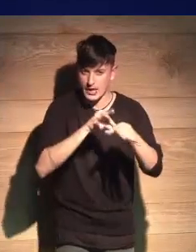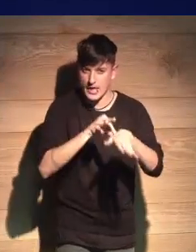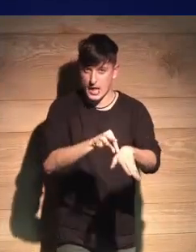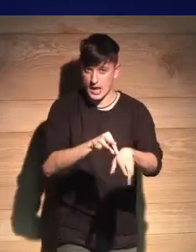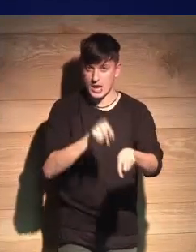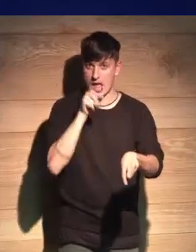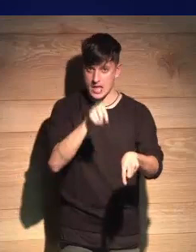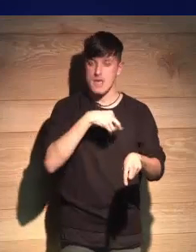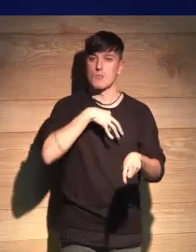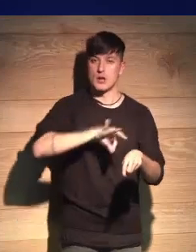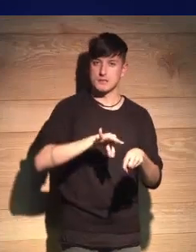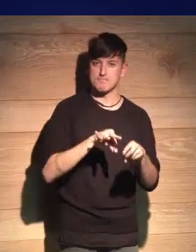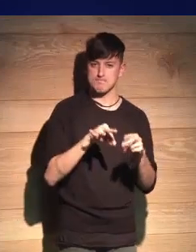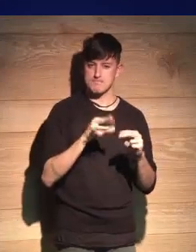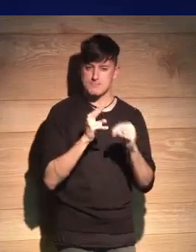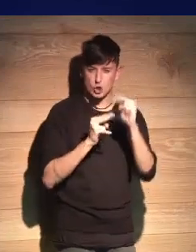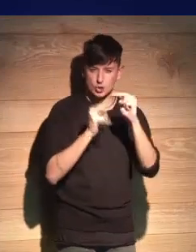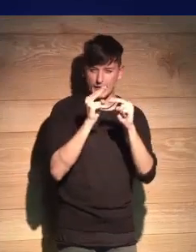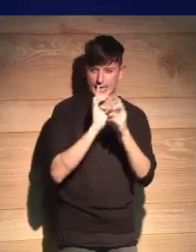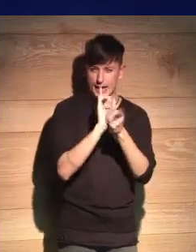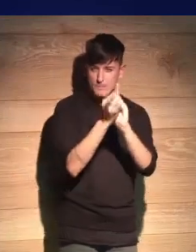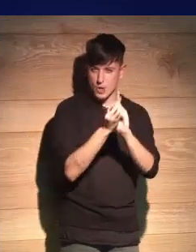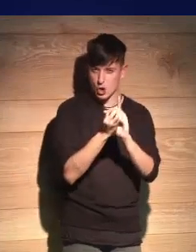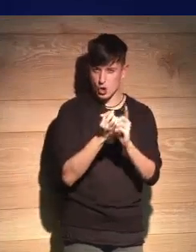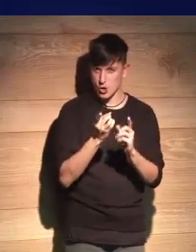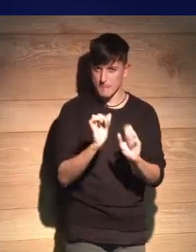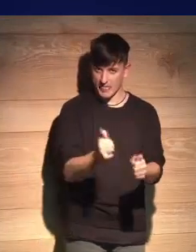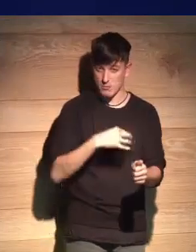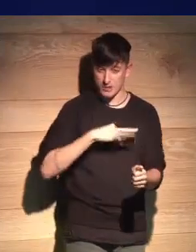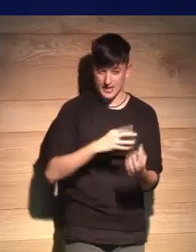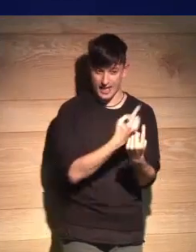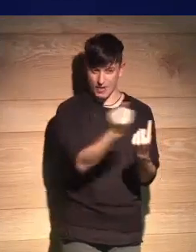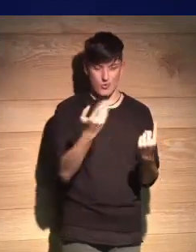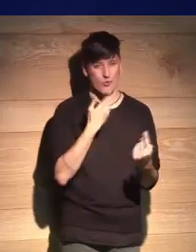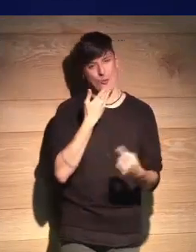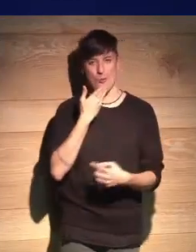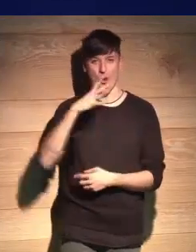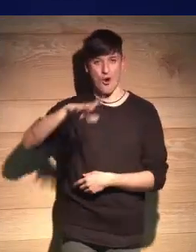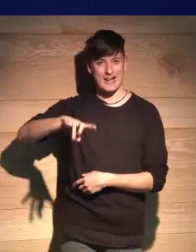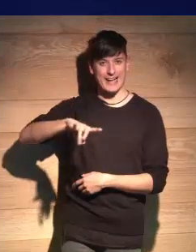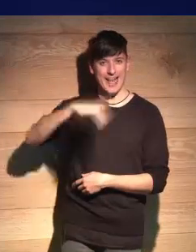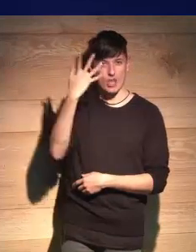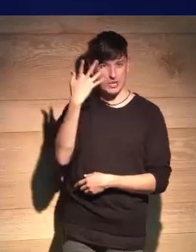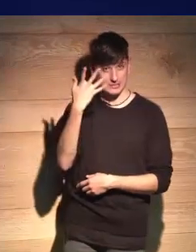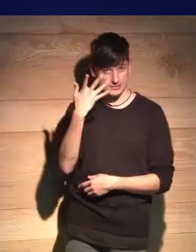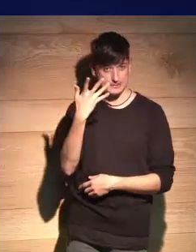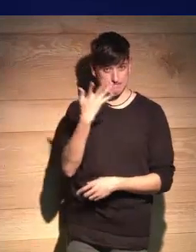they relate to. So change can start there. Each and every one of you can create that